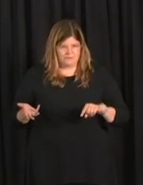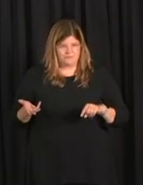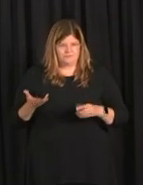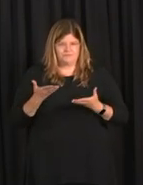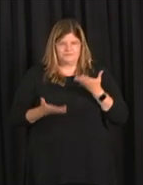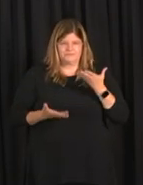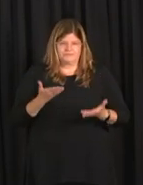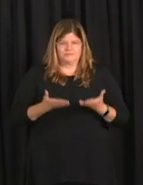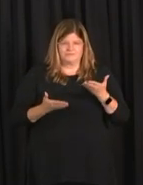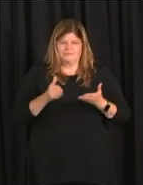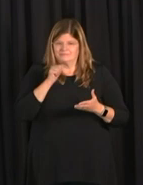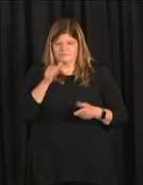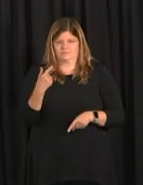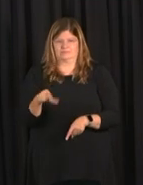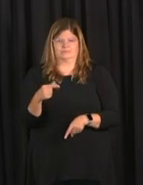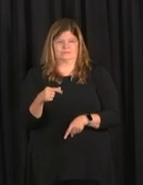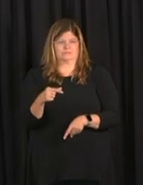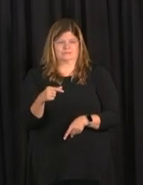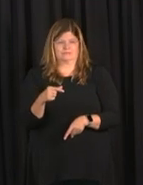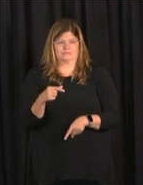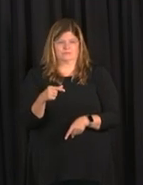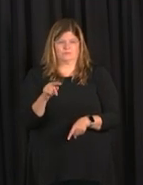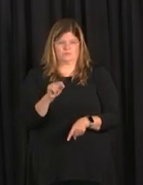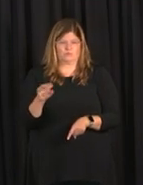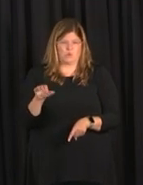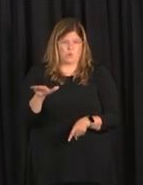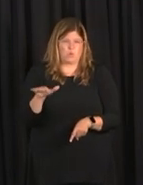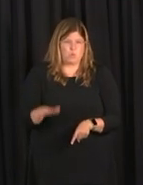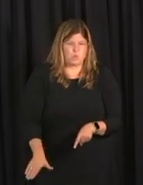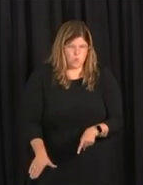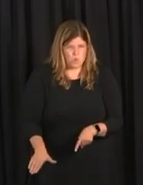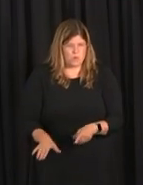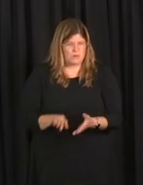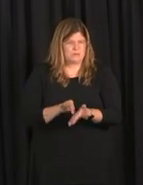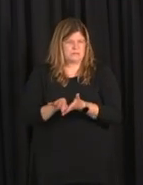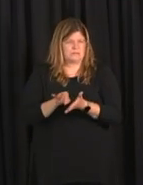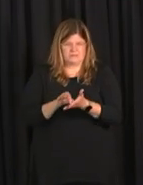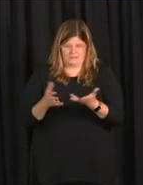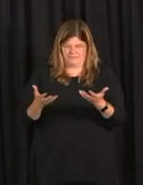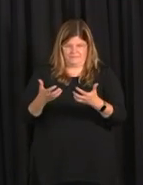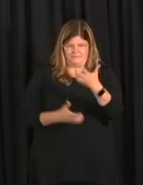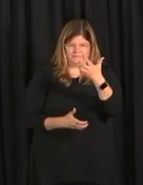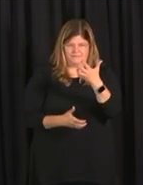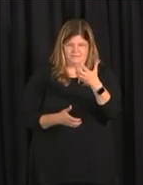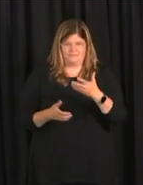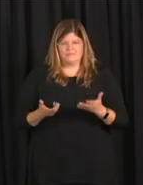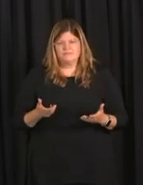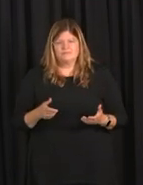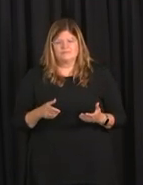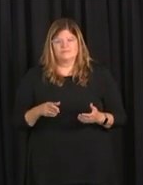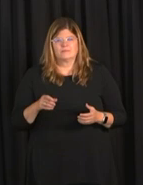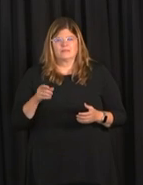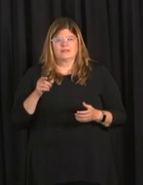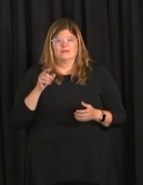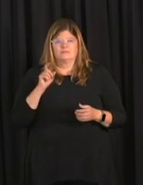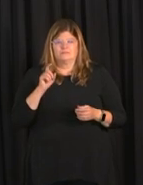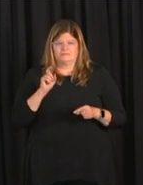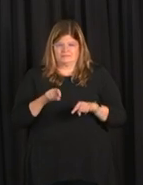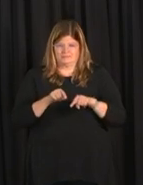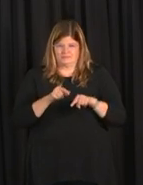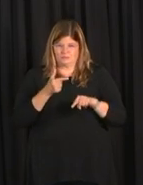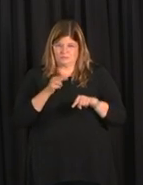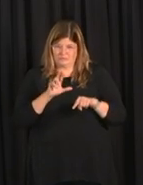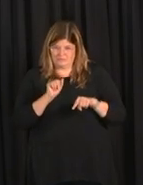may not turn green, the rate of transmission, okay? The ones that are gray